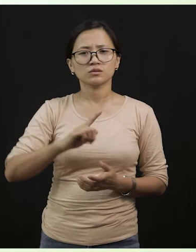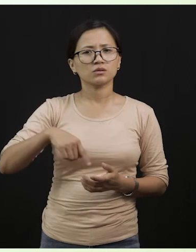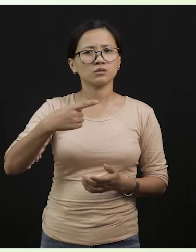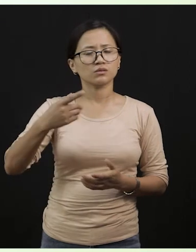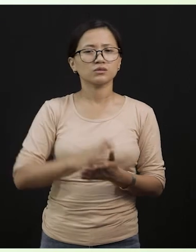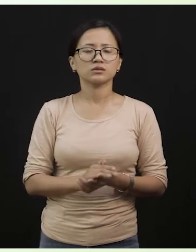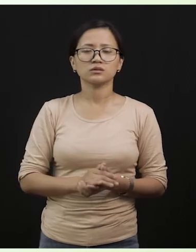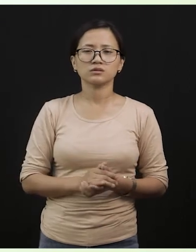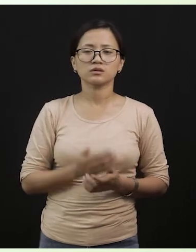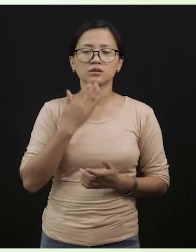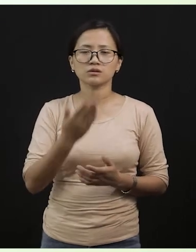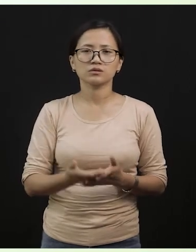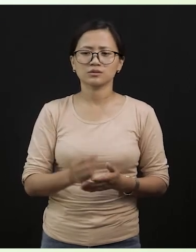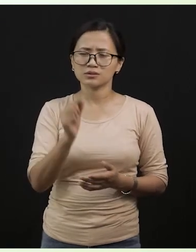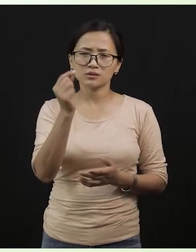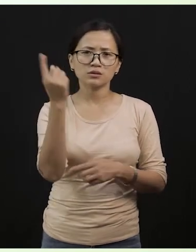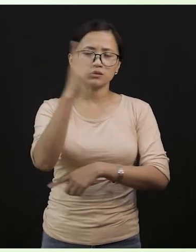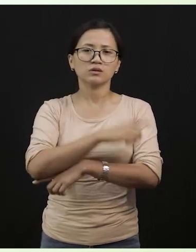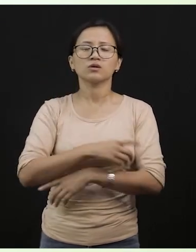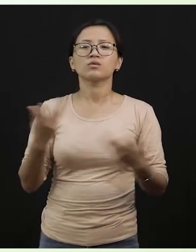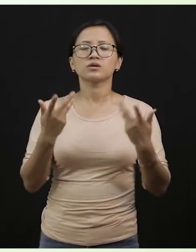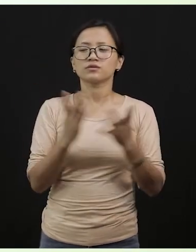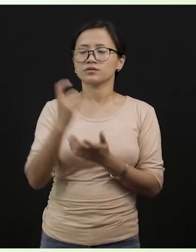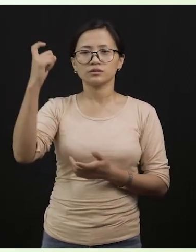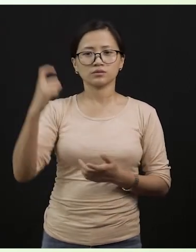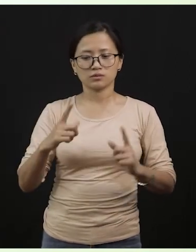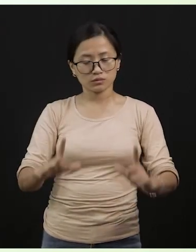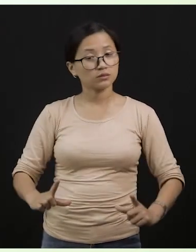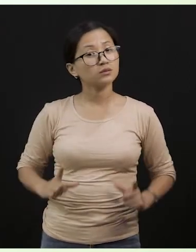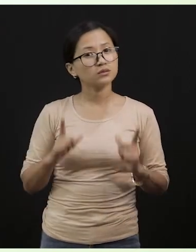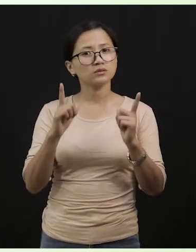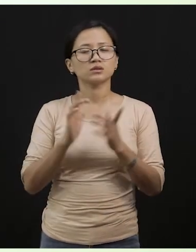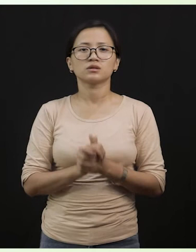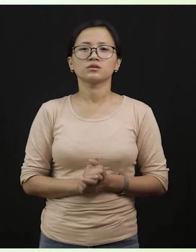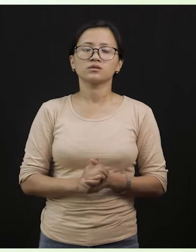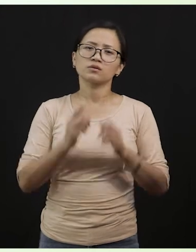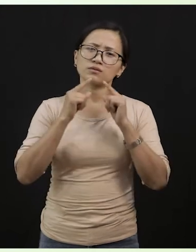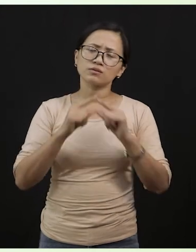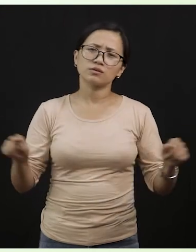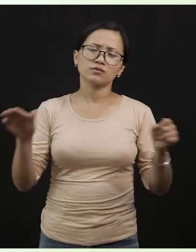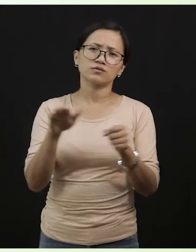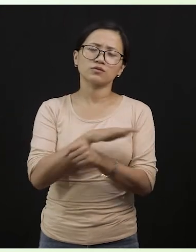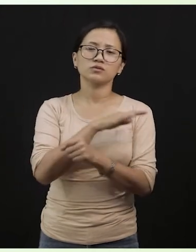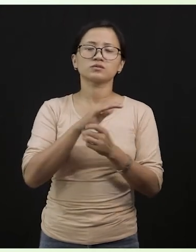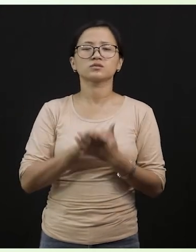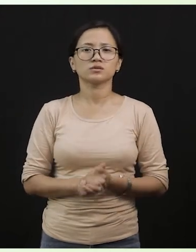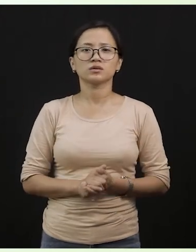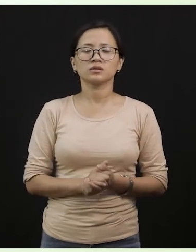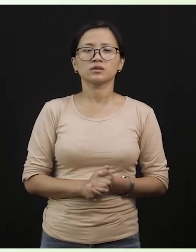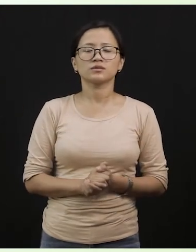thank God every single day for giving us whatever we need in our lives and be grateful in everything. Grateful